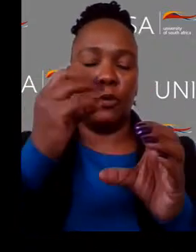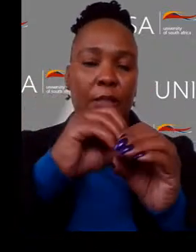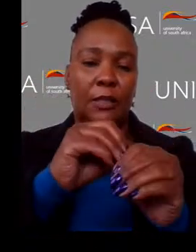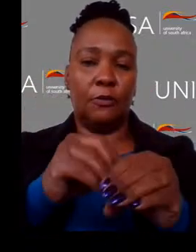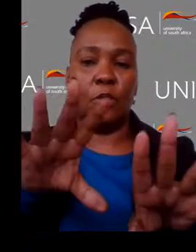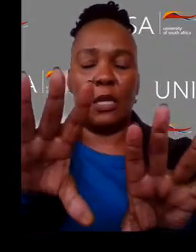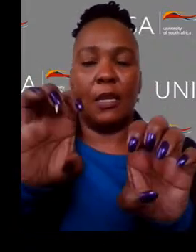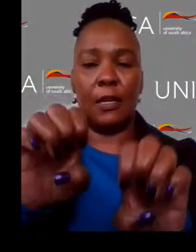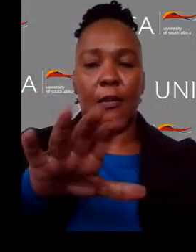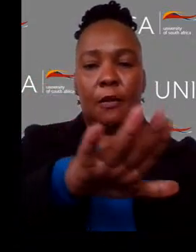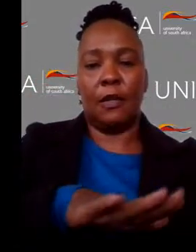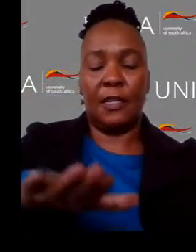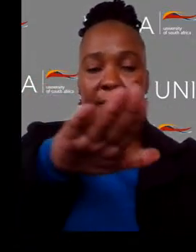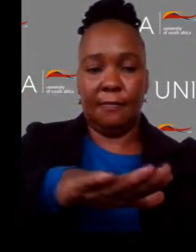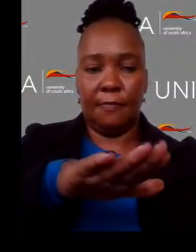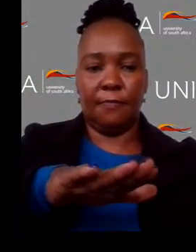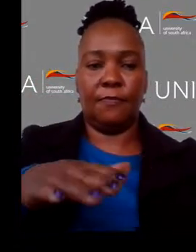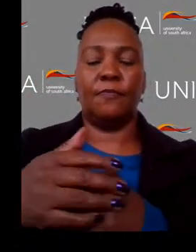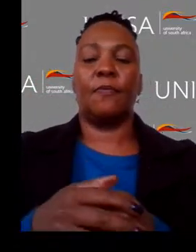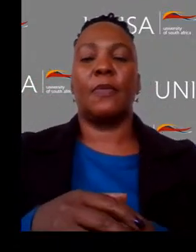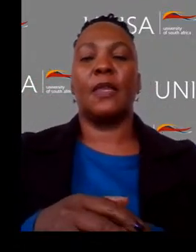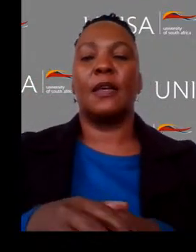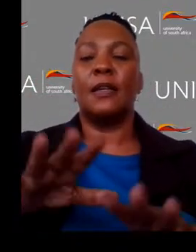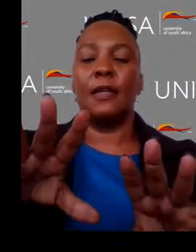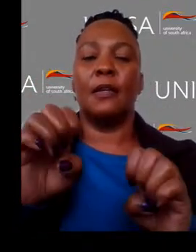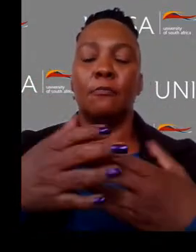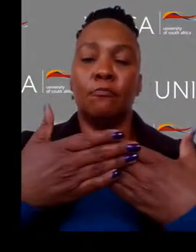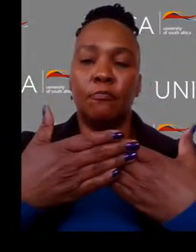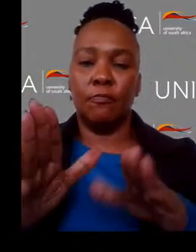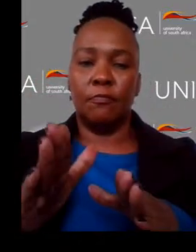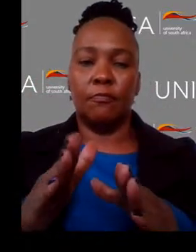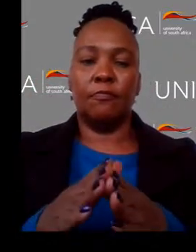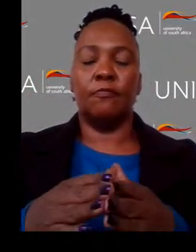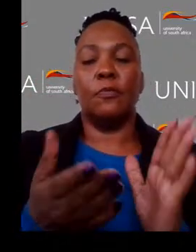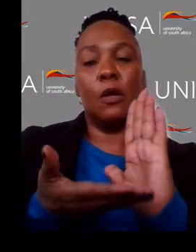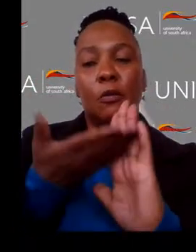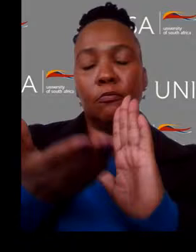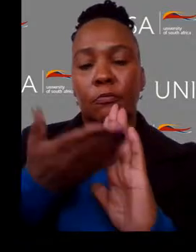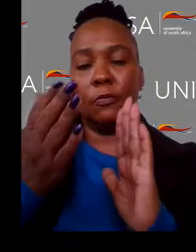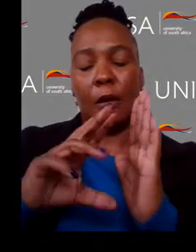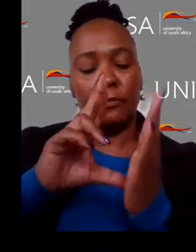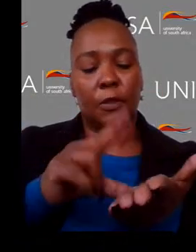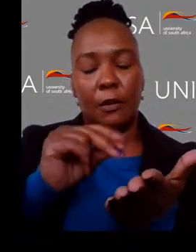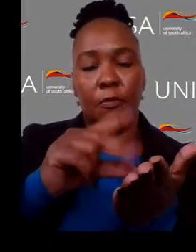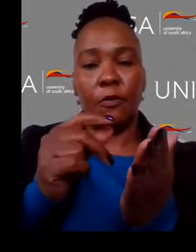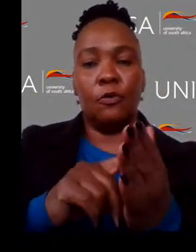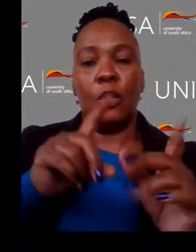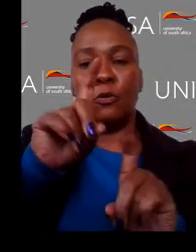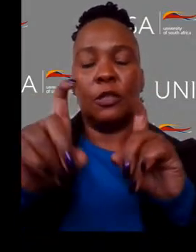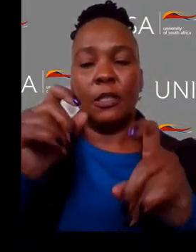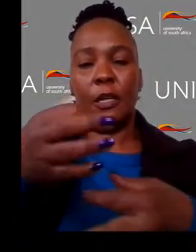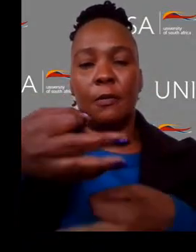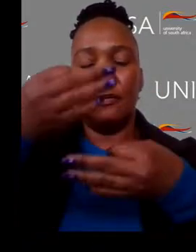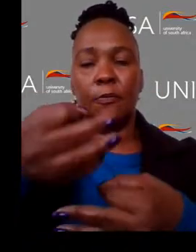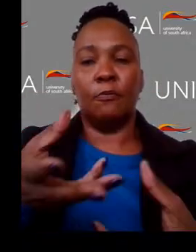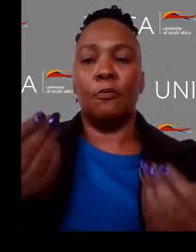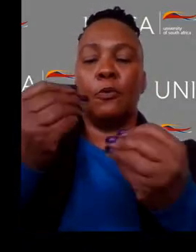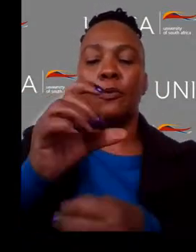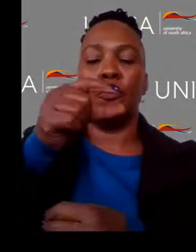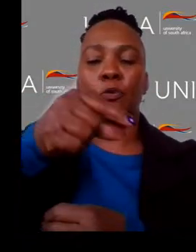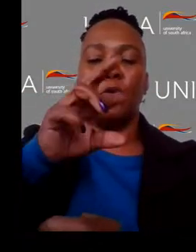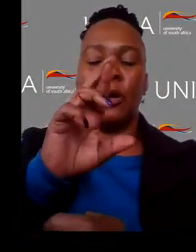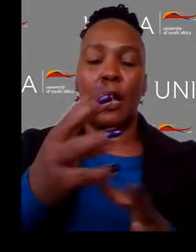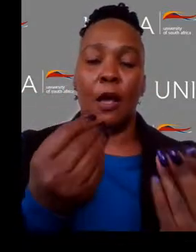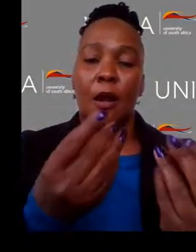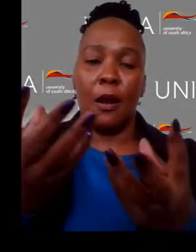exams portal. The exams open, so you can actually download the question paper. You can get the QR code